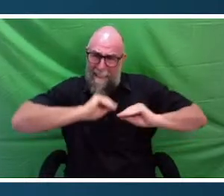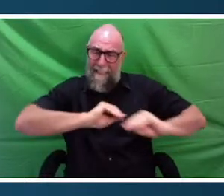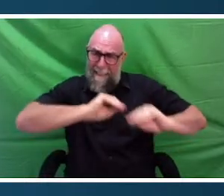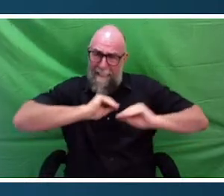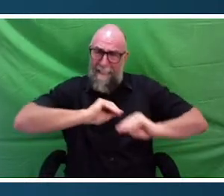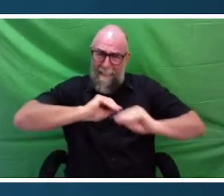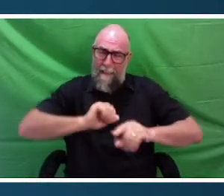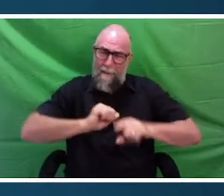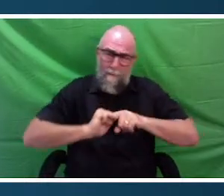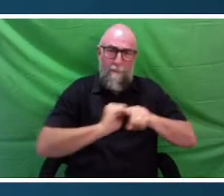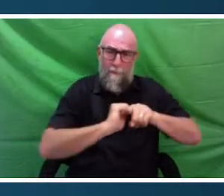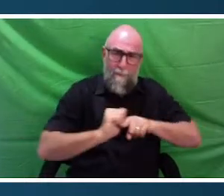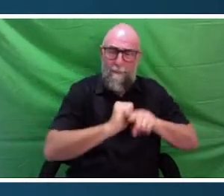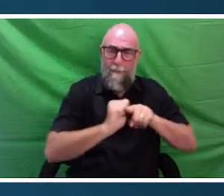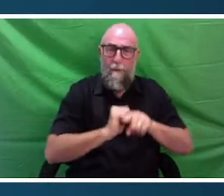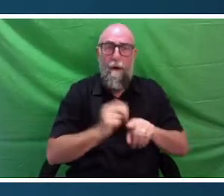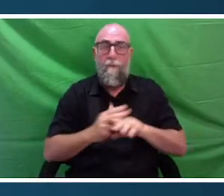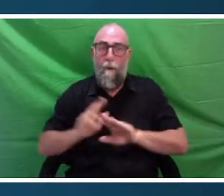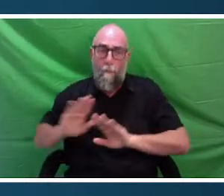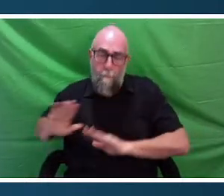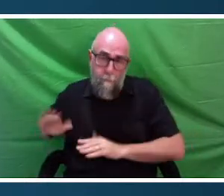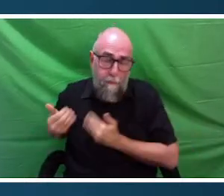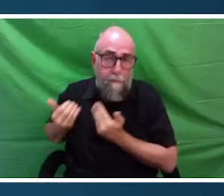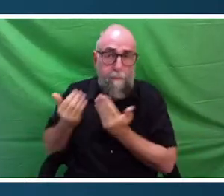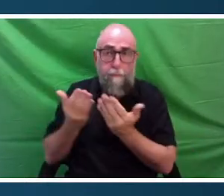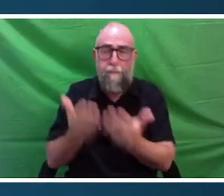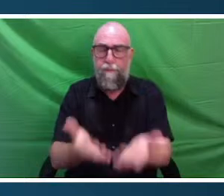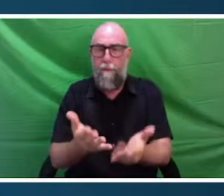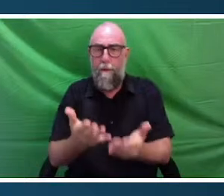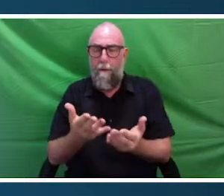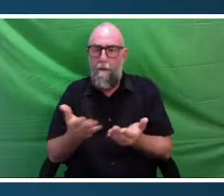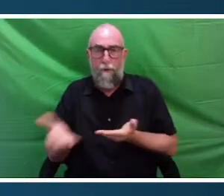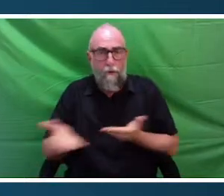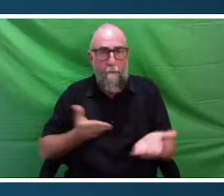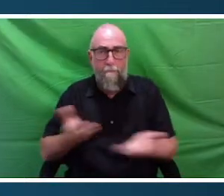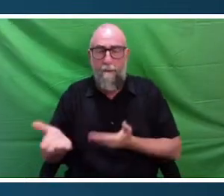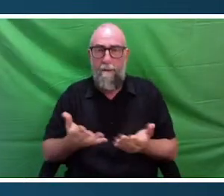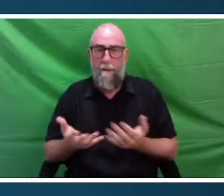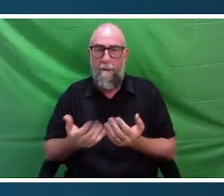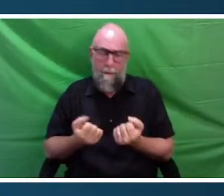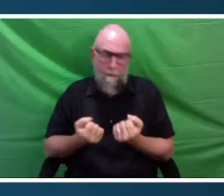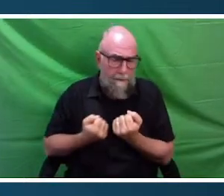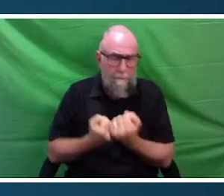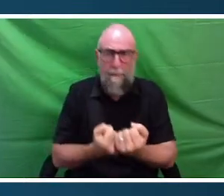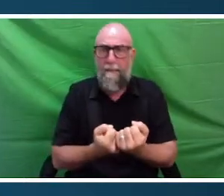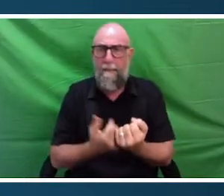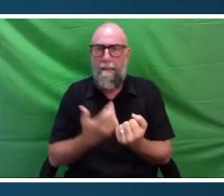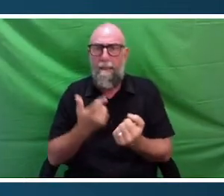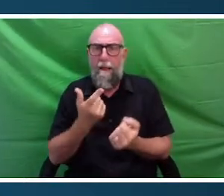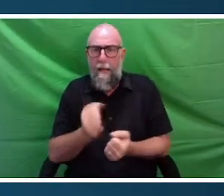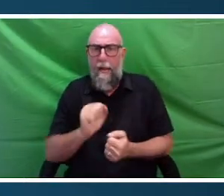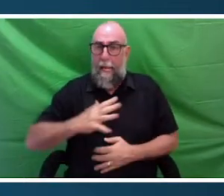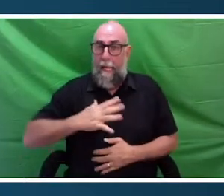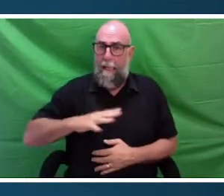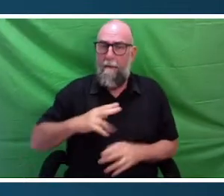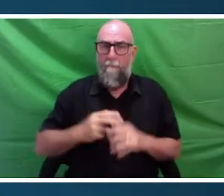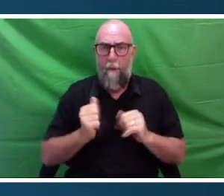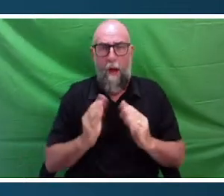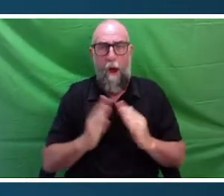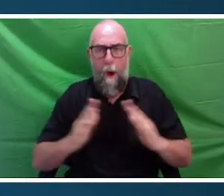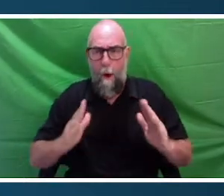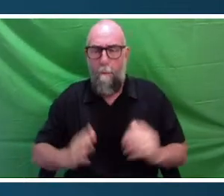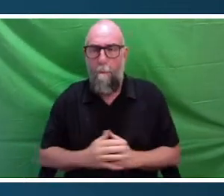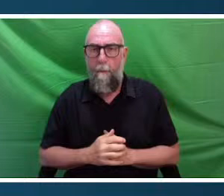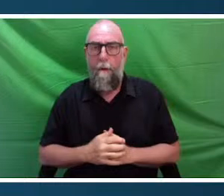for delivering services and basic assistance to people displaced from their homes. Before the NATO bombing campaign